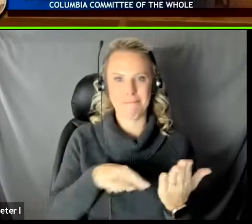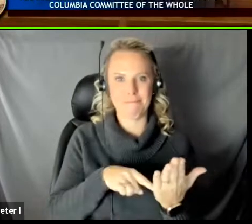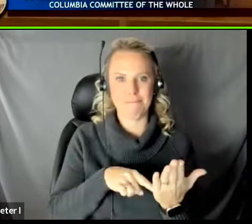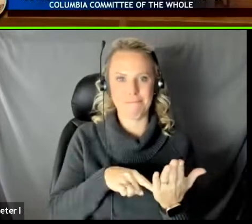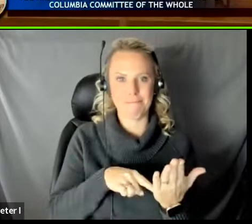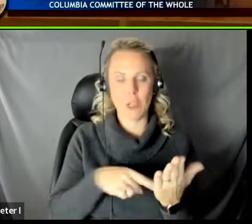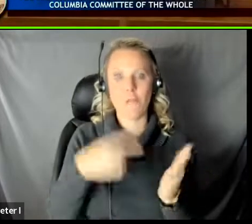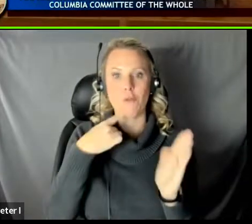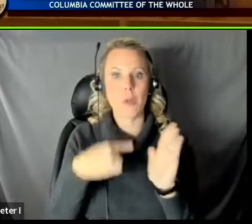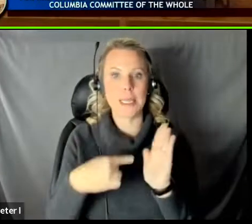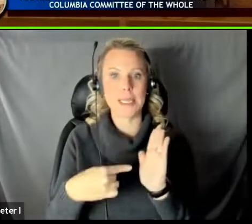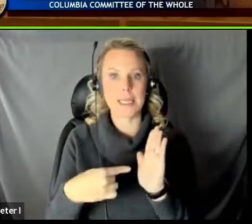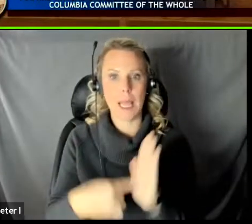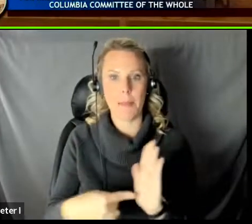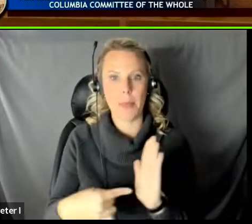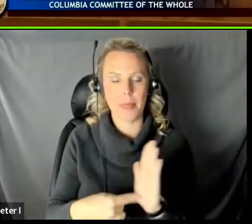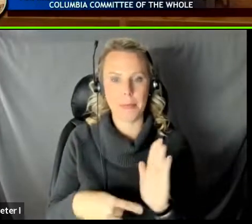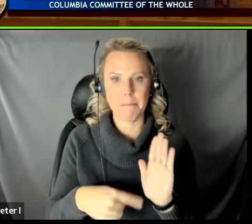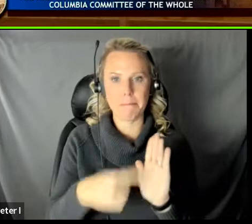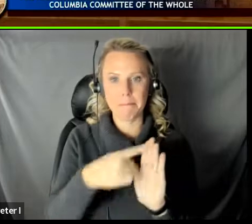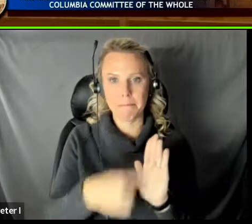For example,